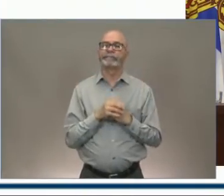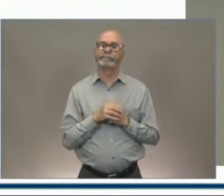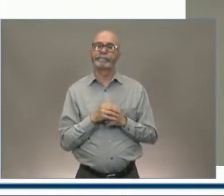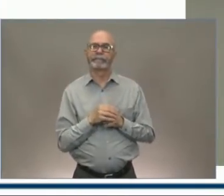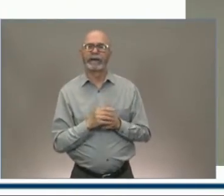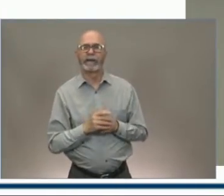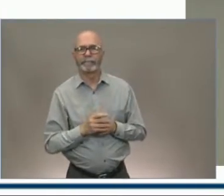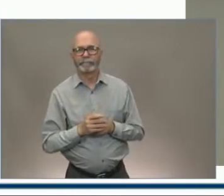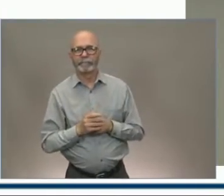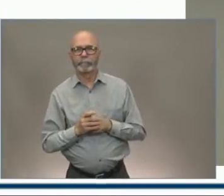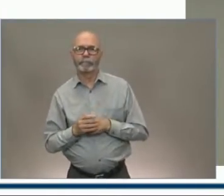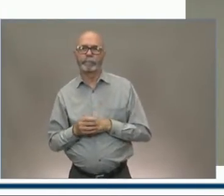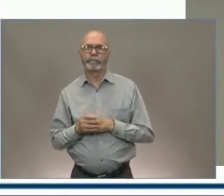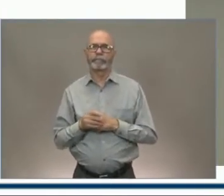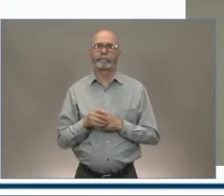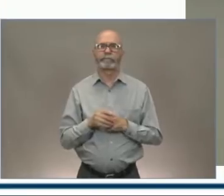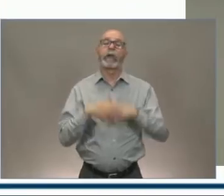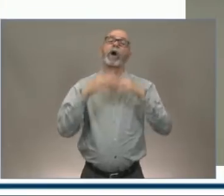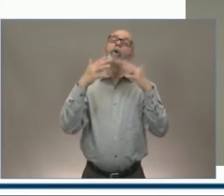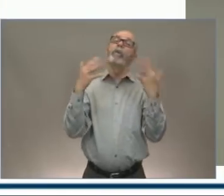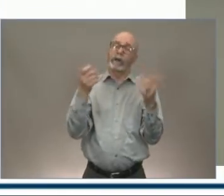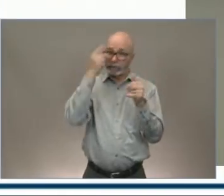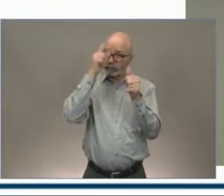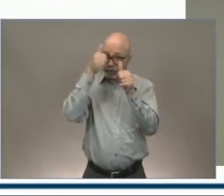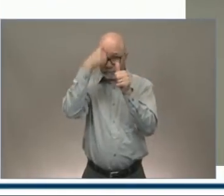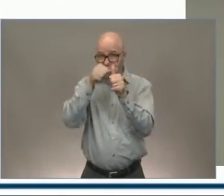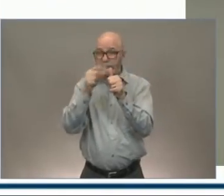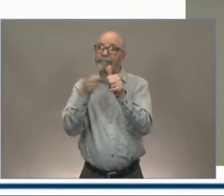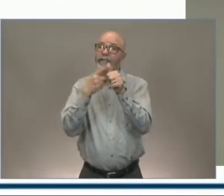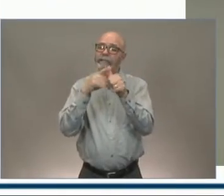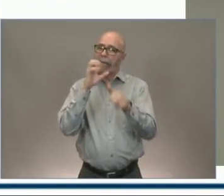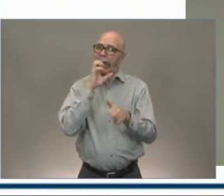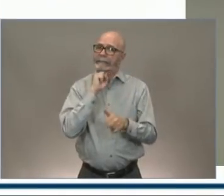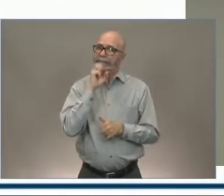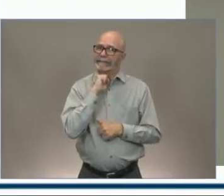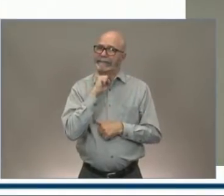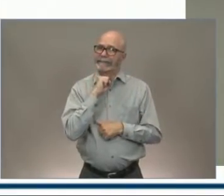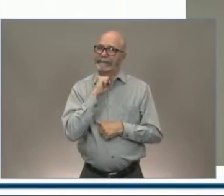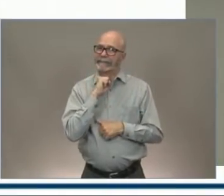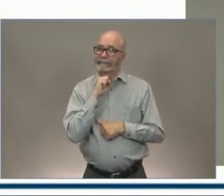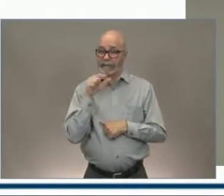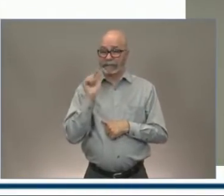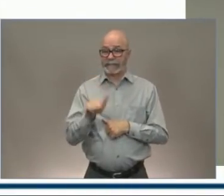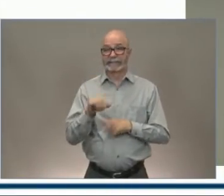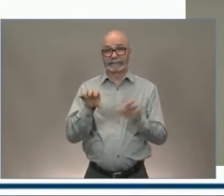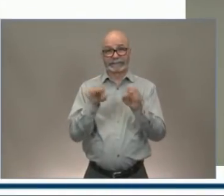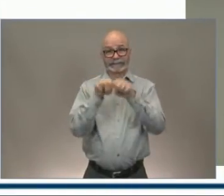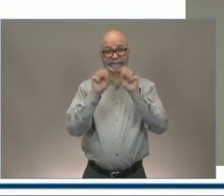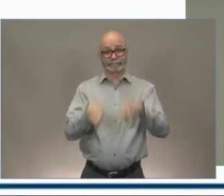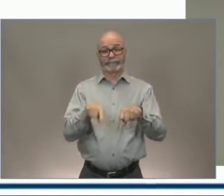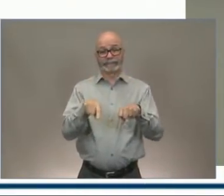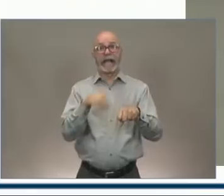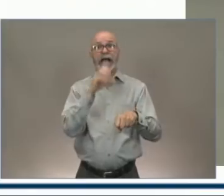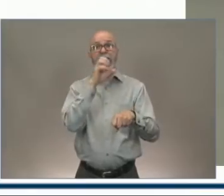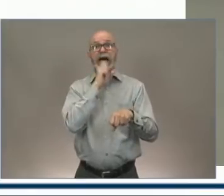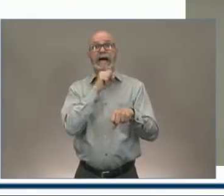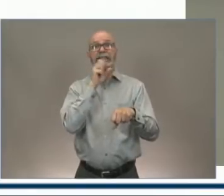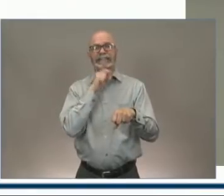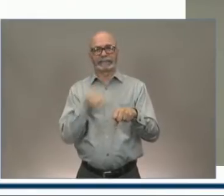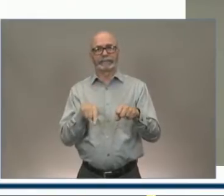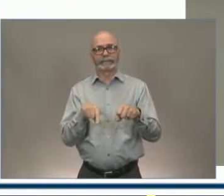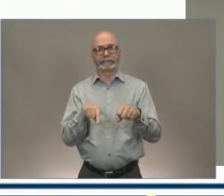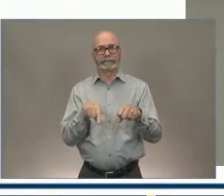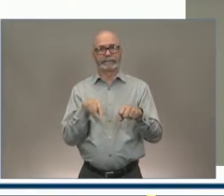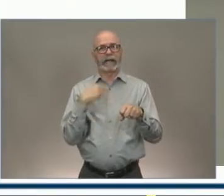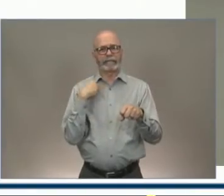it's going to be going by age, and we know what your age, the system's set up, because the vast majority of people will have MSI. We know what people's date of birth